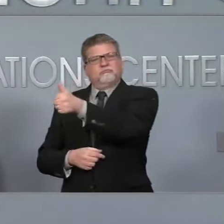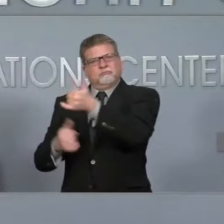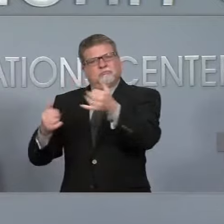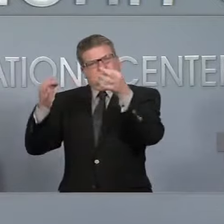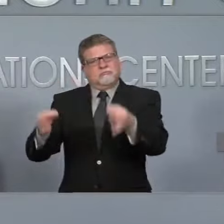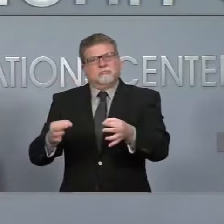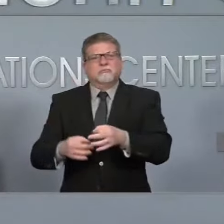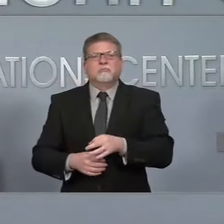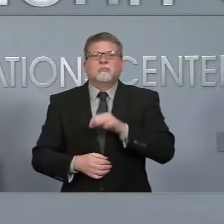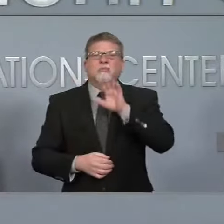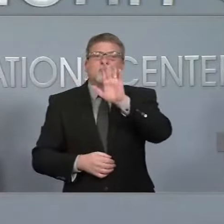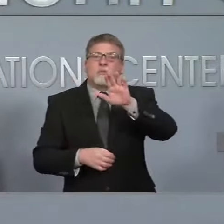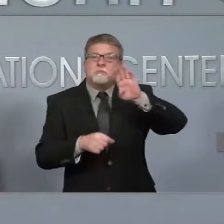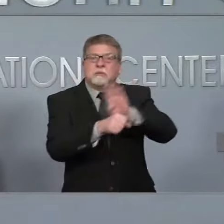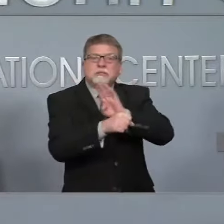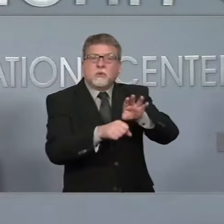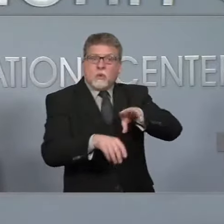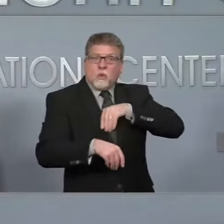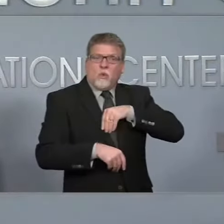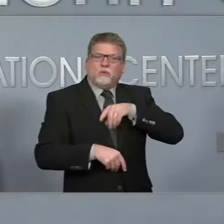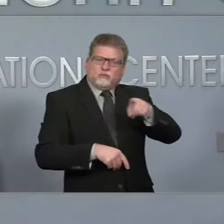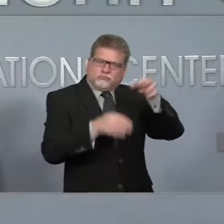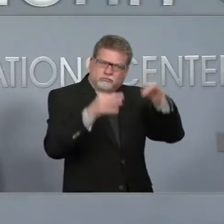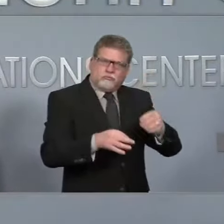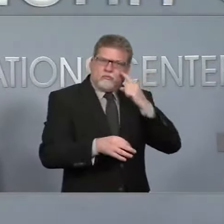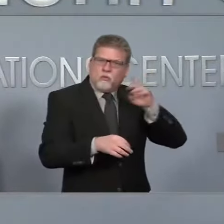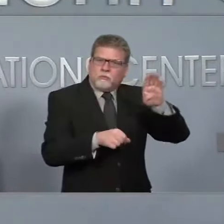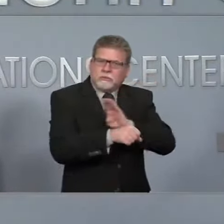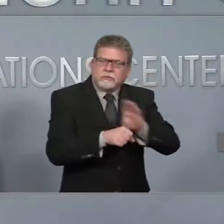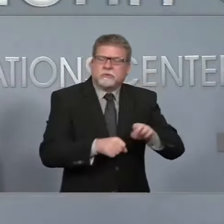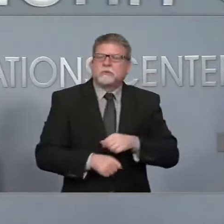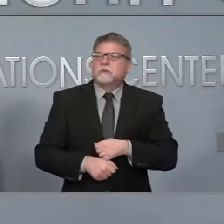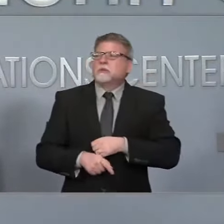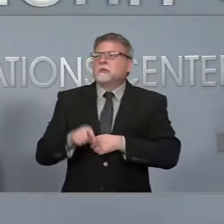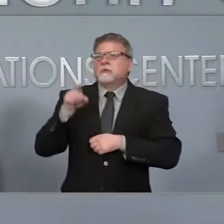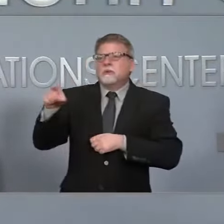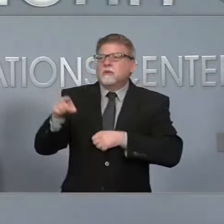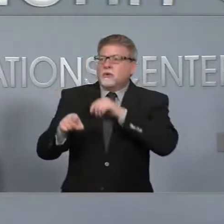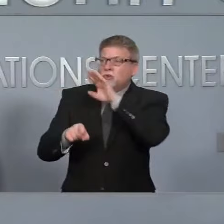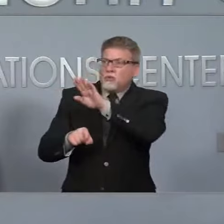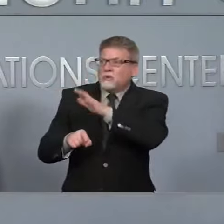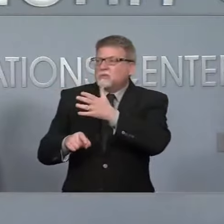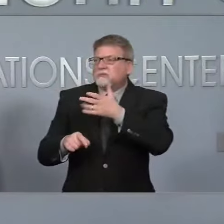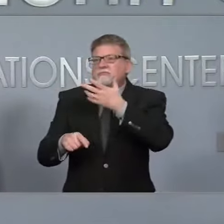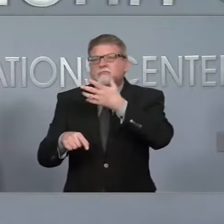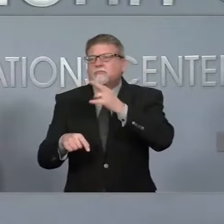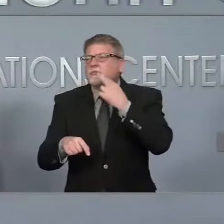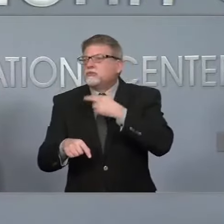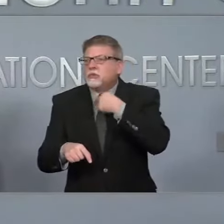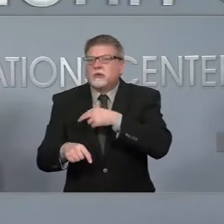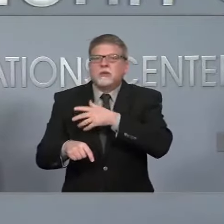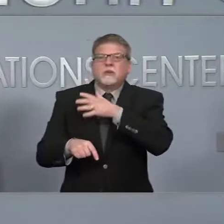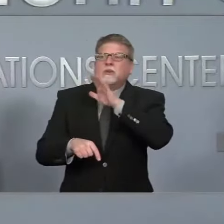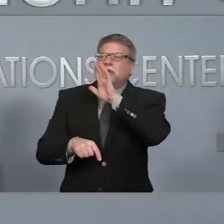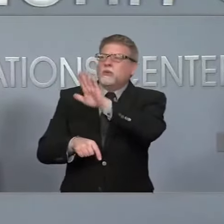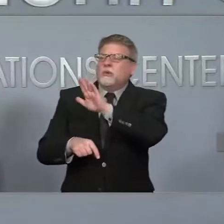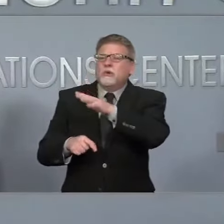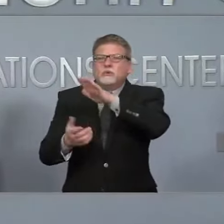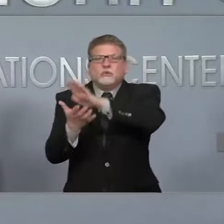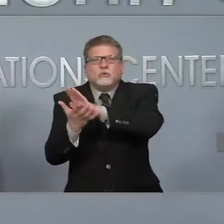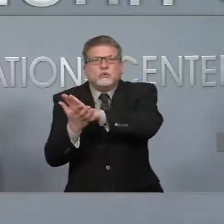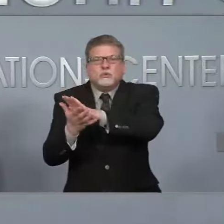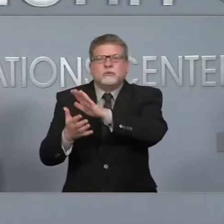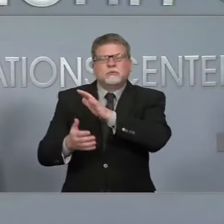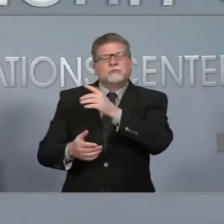customers. There are still some places, such as healthcare, long-term care, and public transportation,